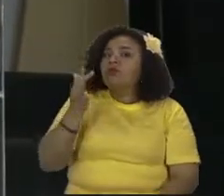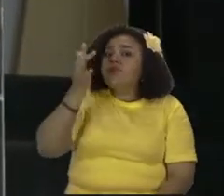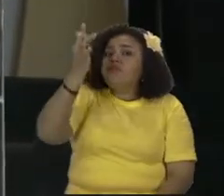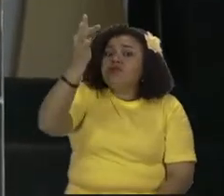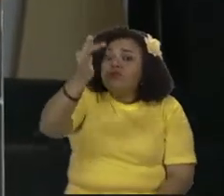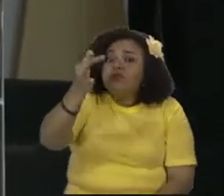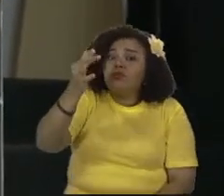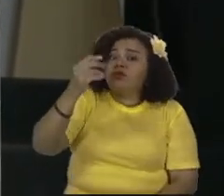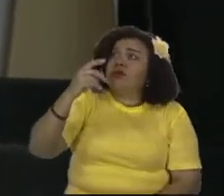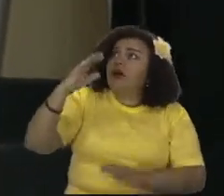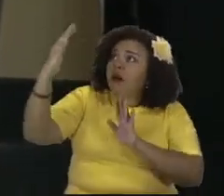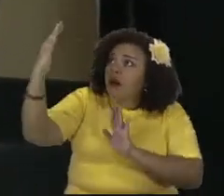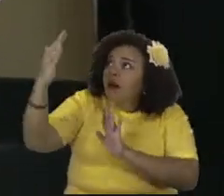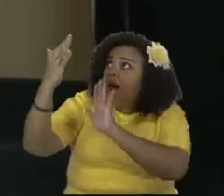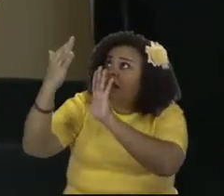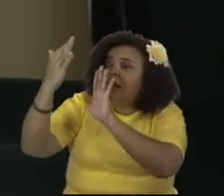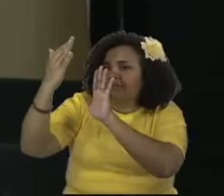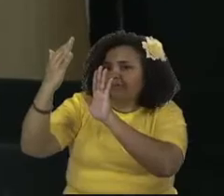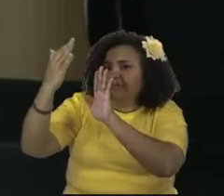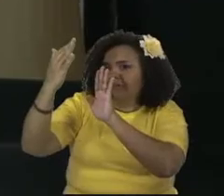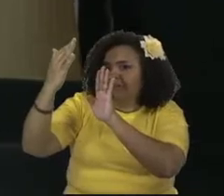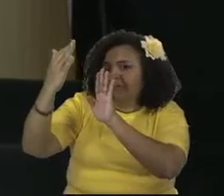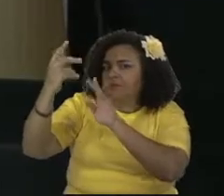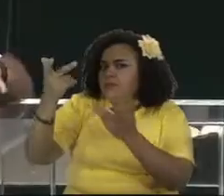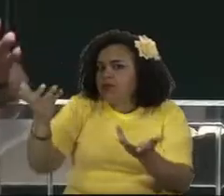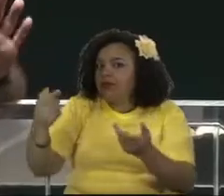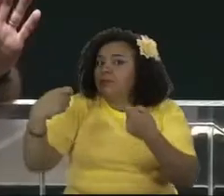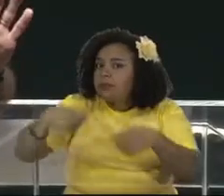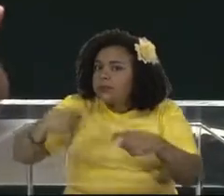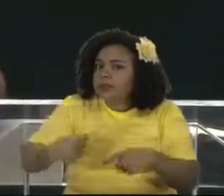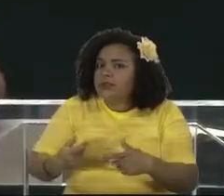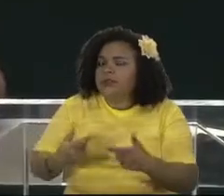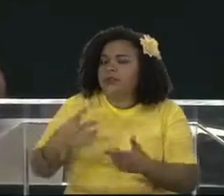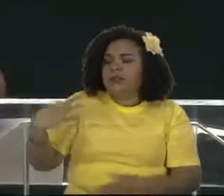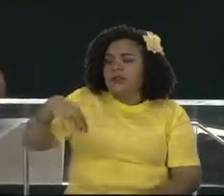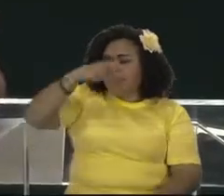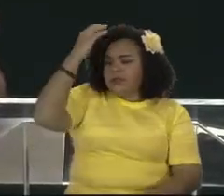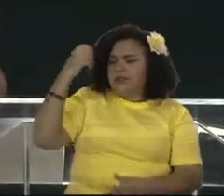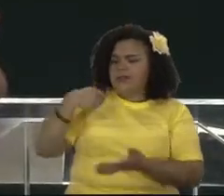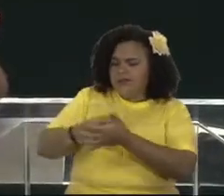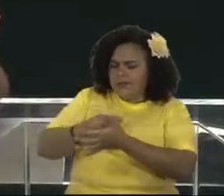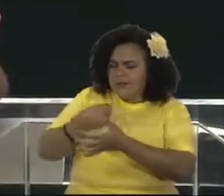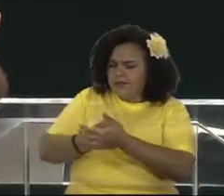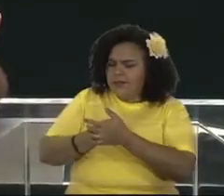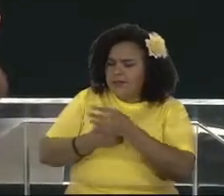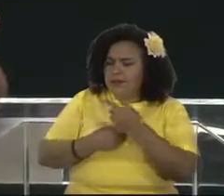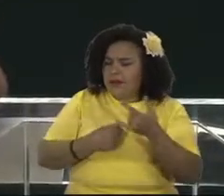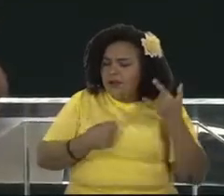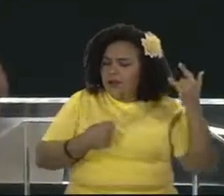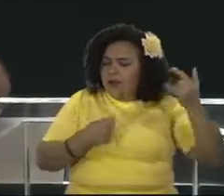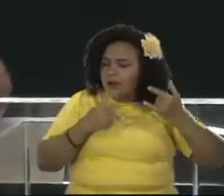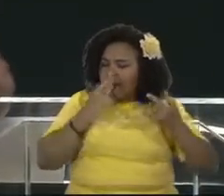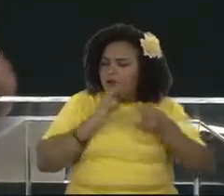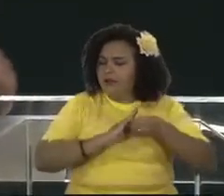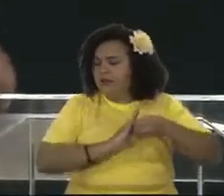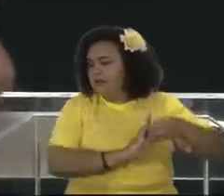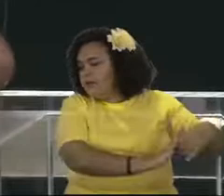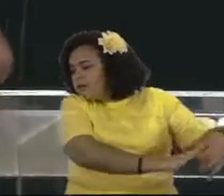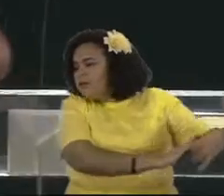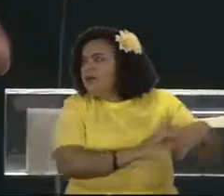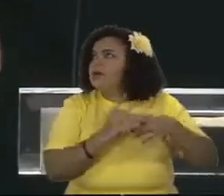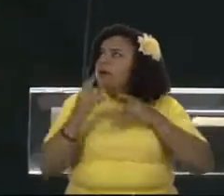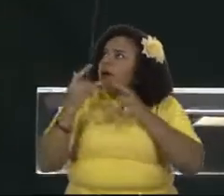That's why you must be holy throughout Jesus Christ, or you are not going to get it.